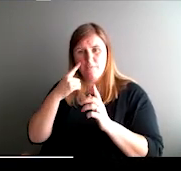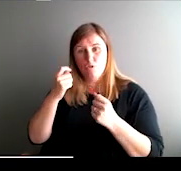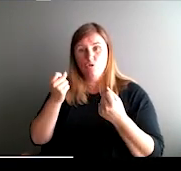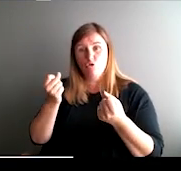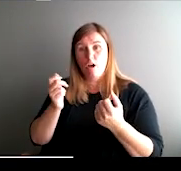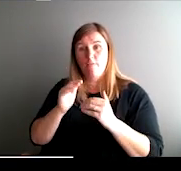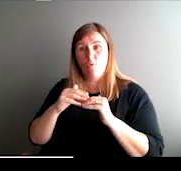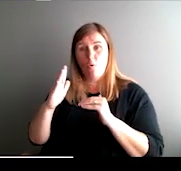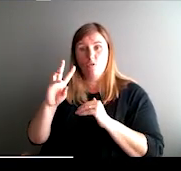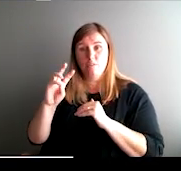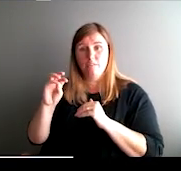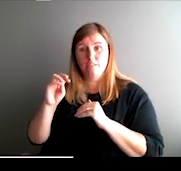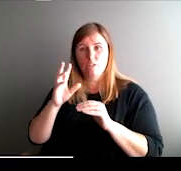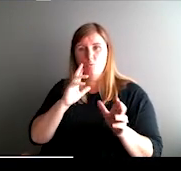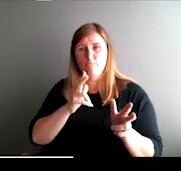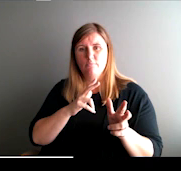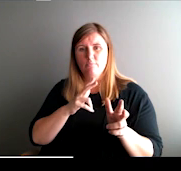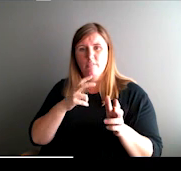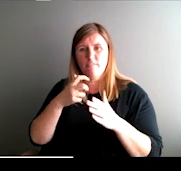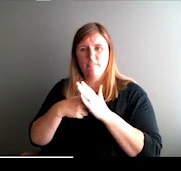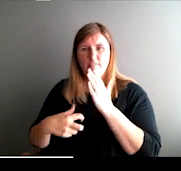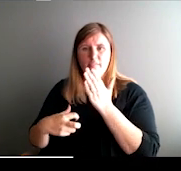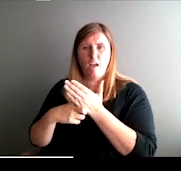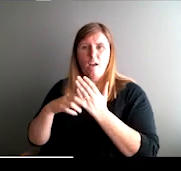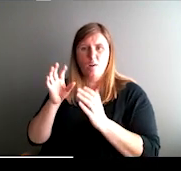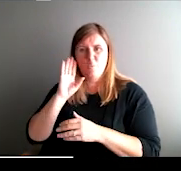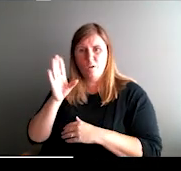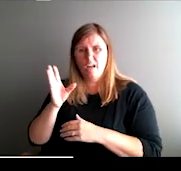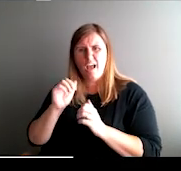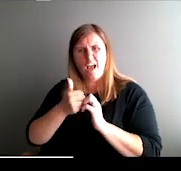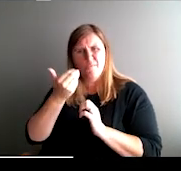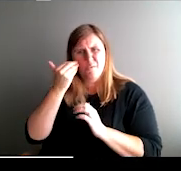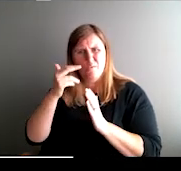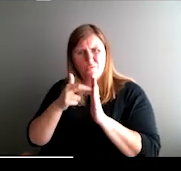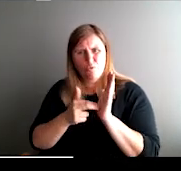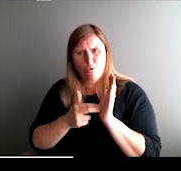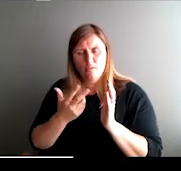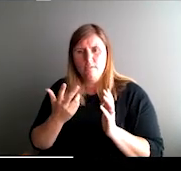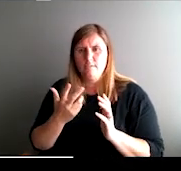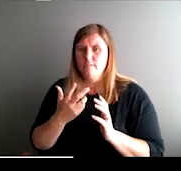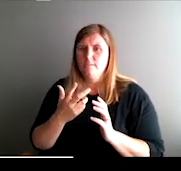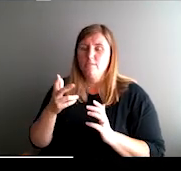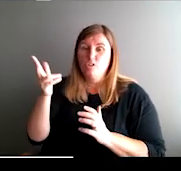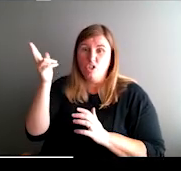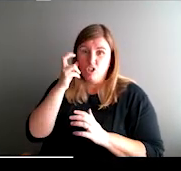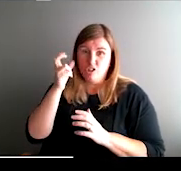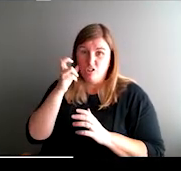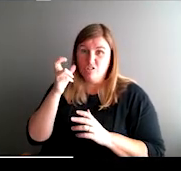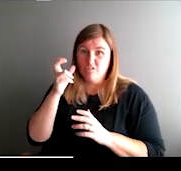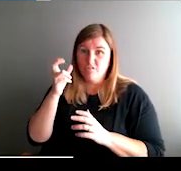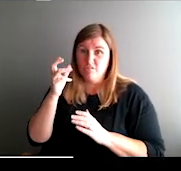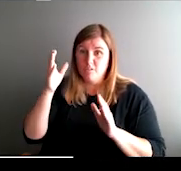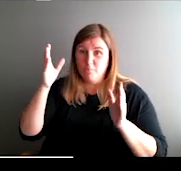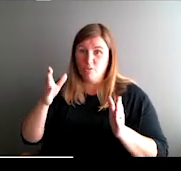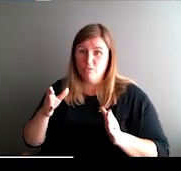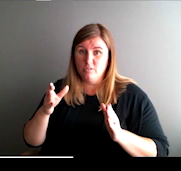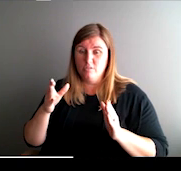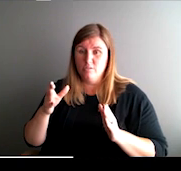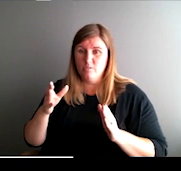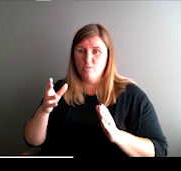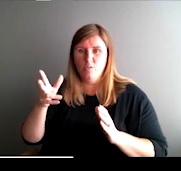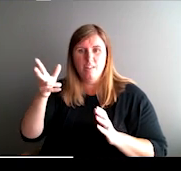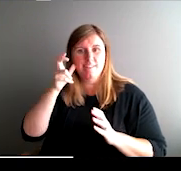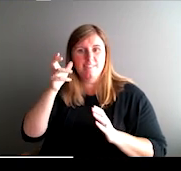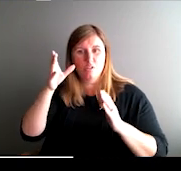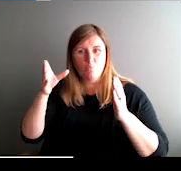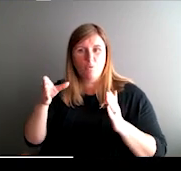over 60, you're going to get a large fine. How do you know that rule? Well, first you have to hear the person, meaning you have to listen